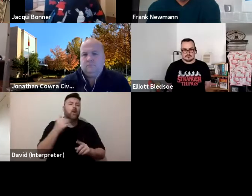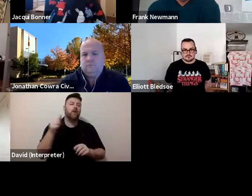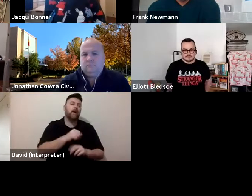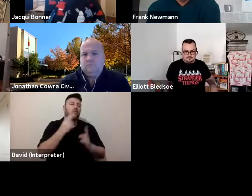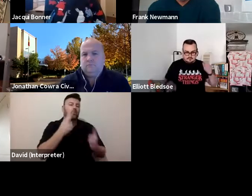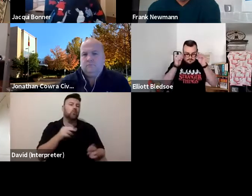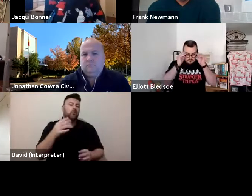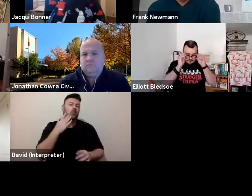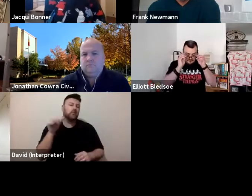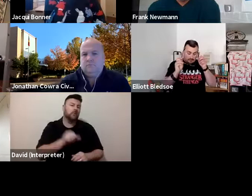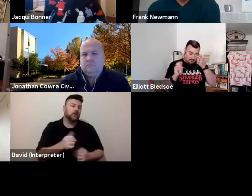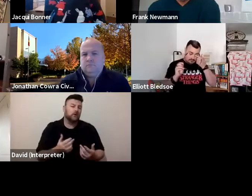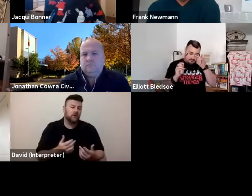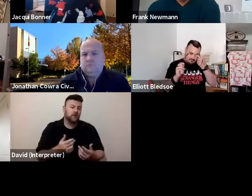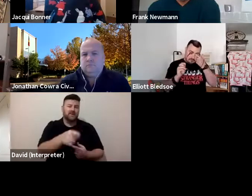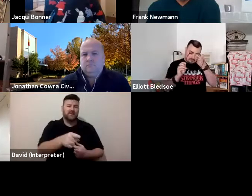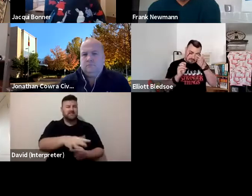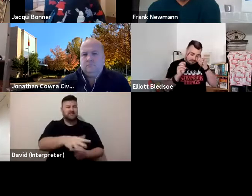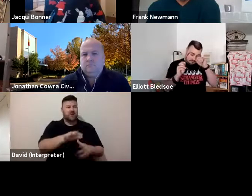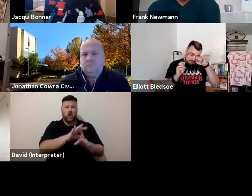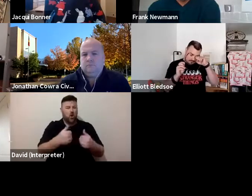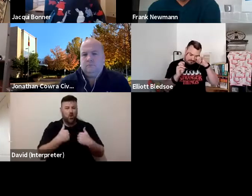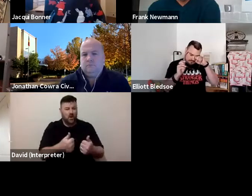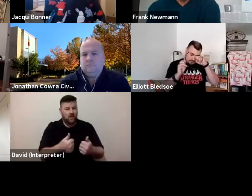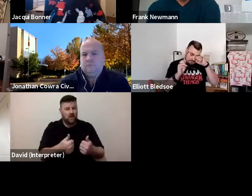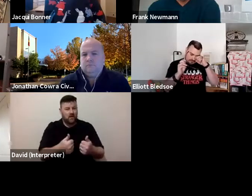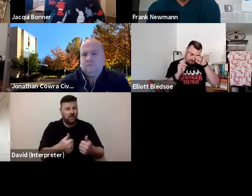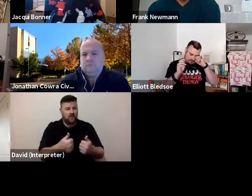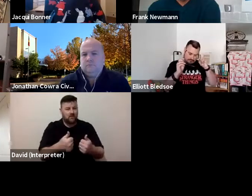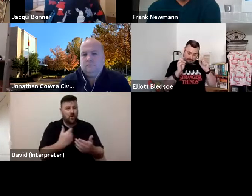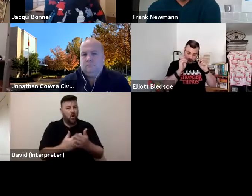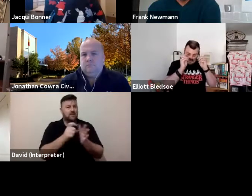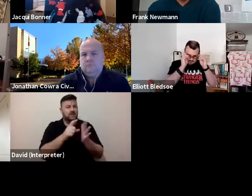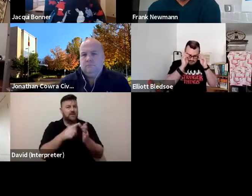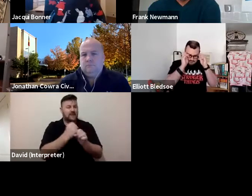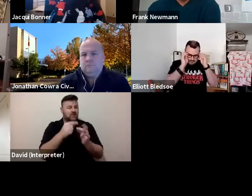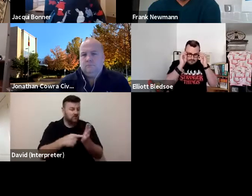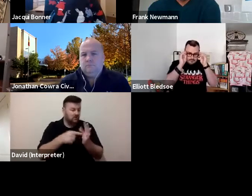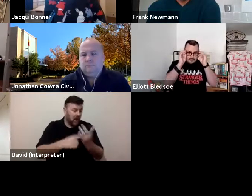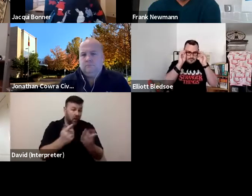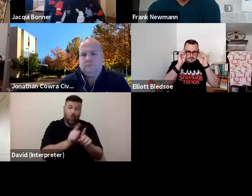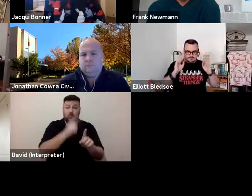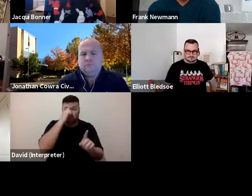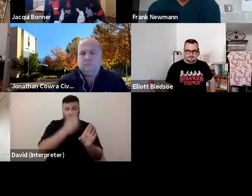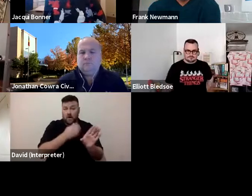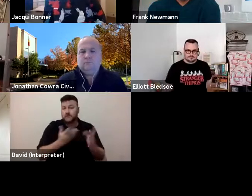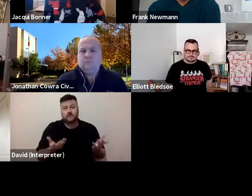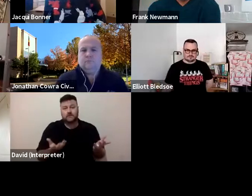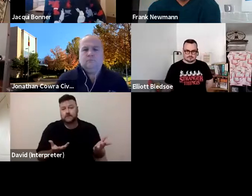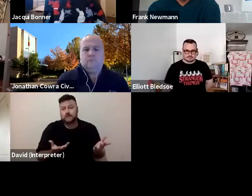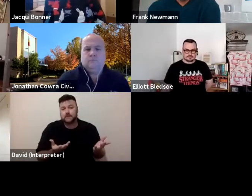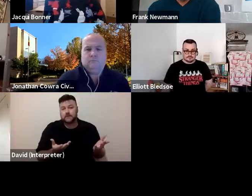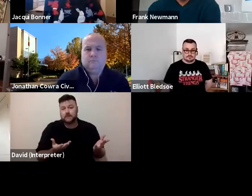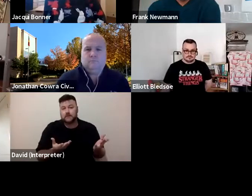And they're also not doing particularly well from just a psychological standpoint, I don't think, because I don't really think there's going to be